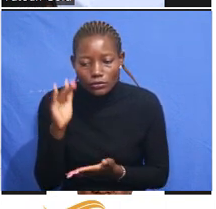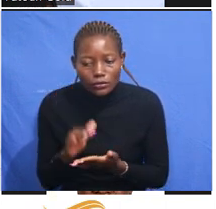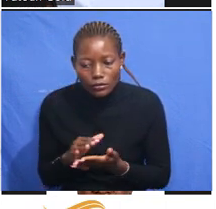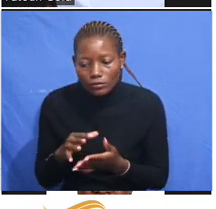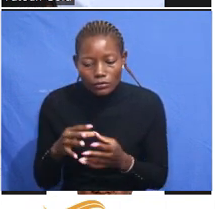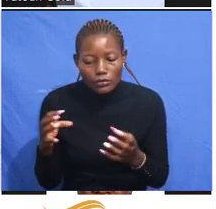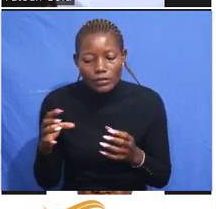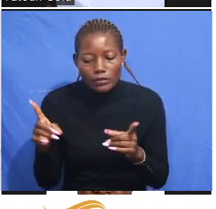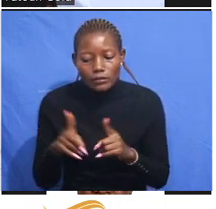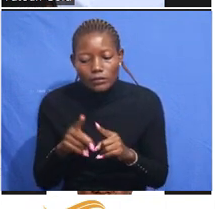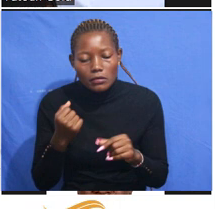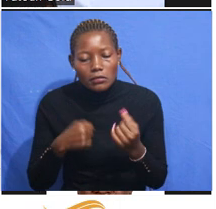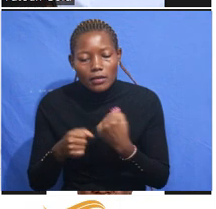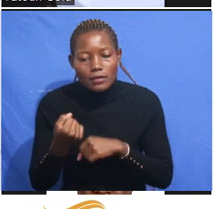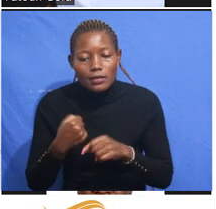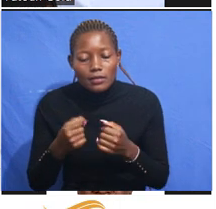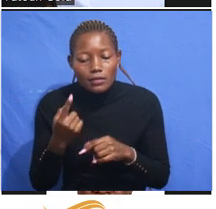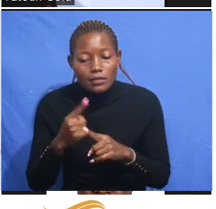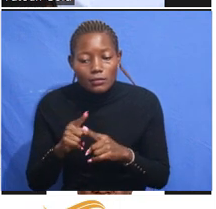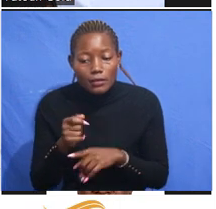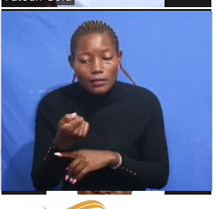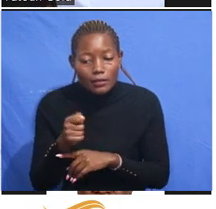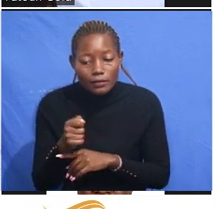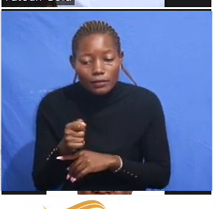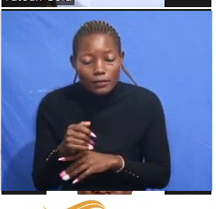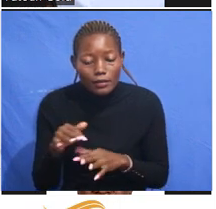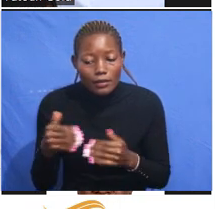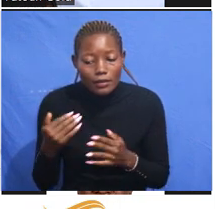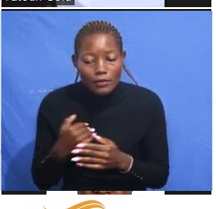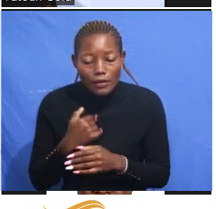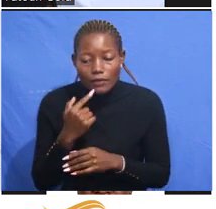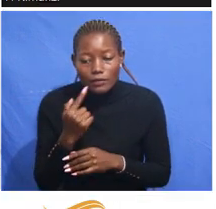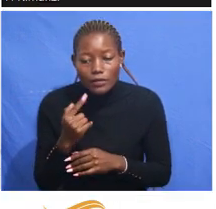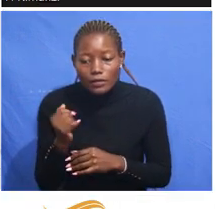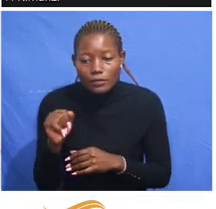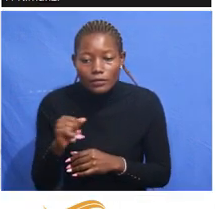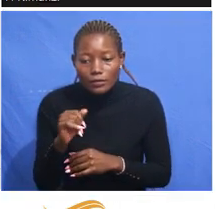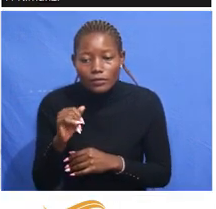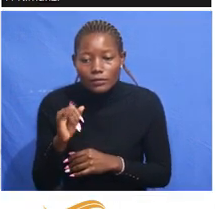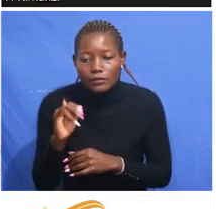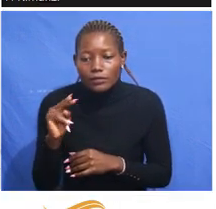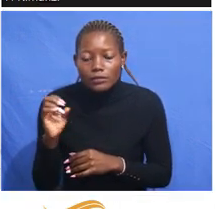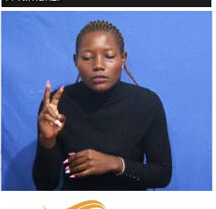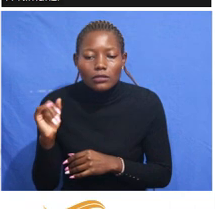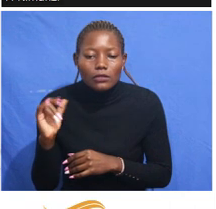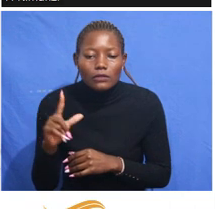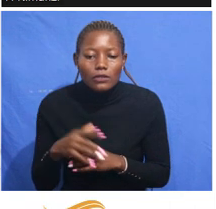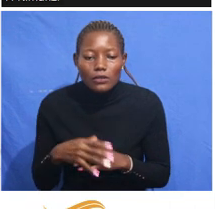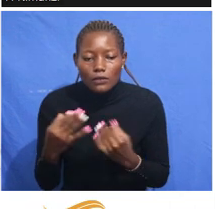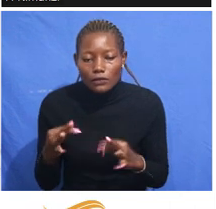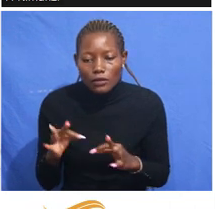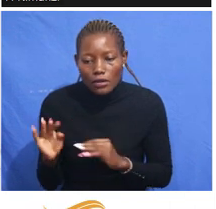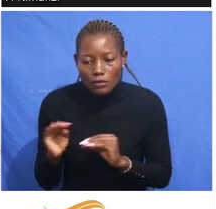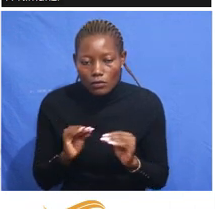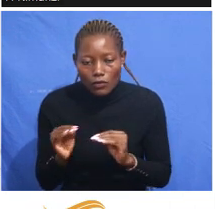maintain that health. But the key thing, like I've mentioned there, synovial joints, freely movable joints,